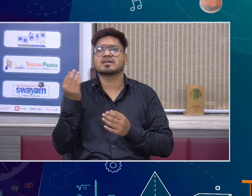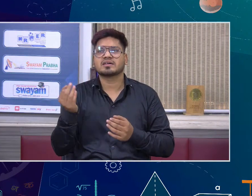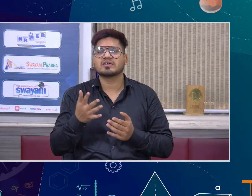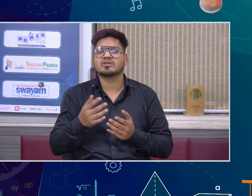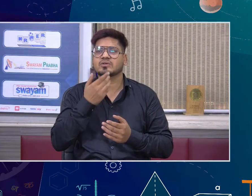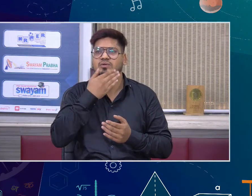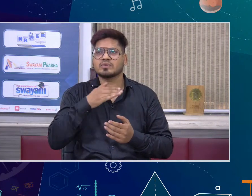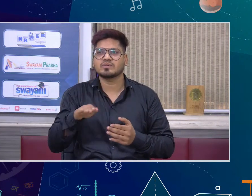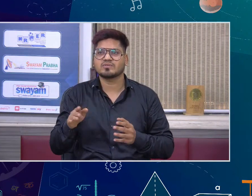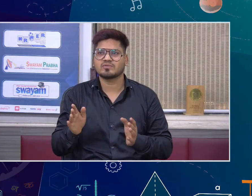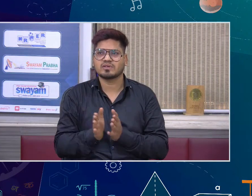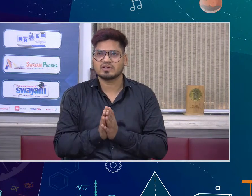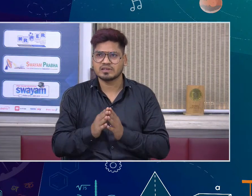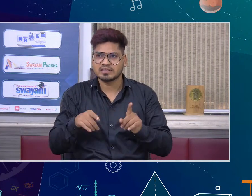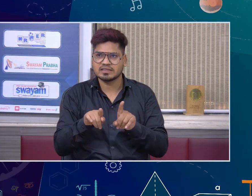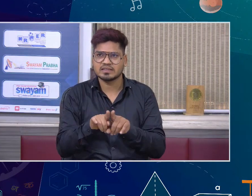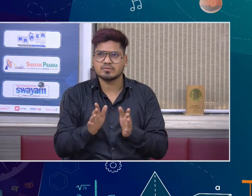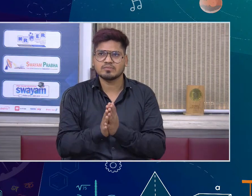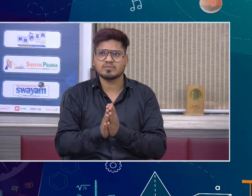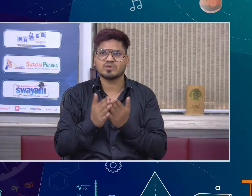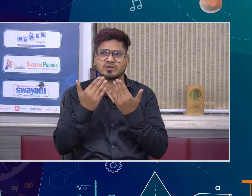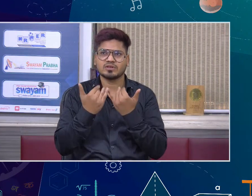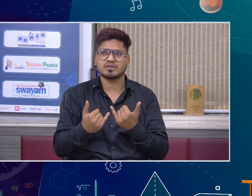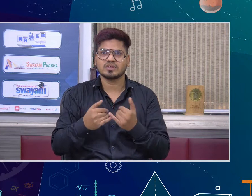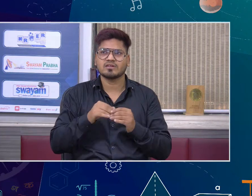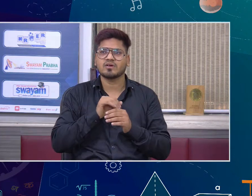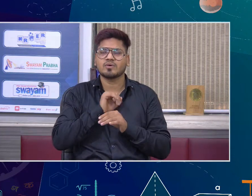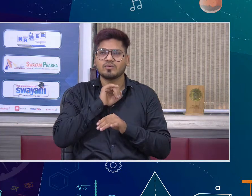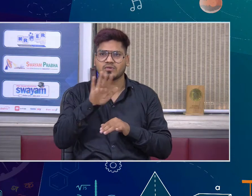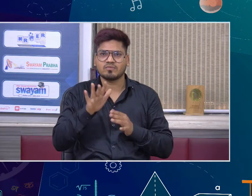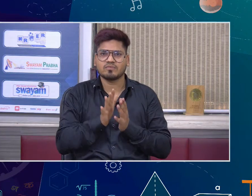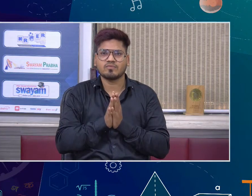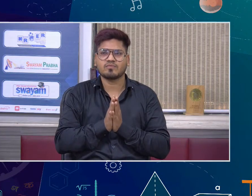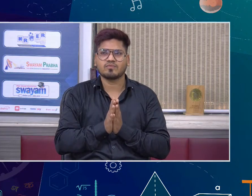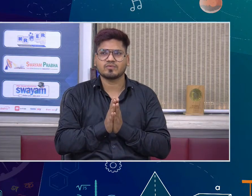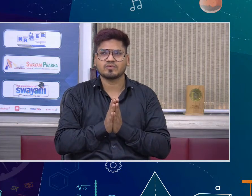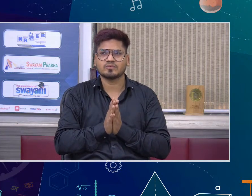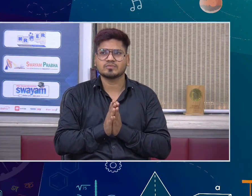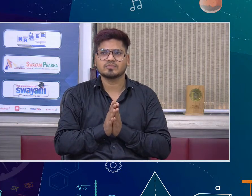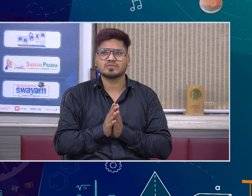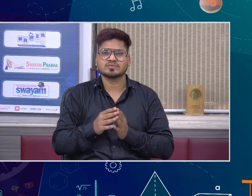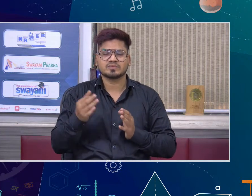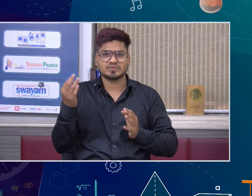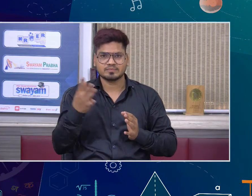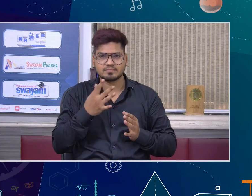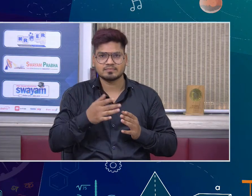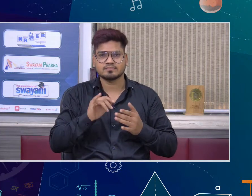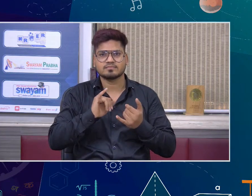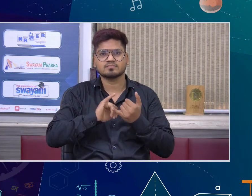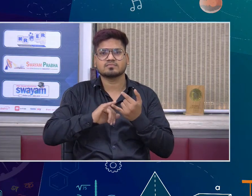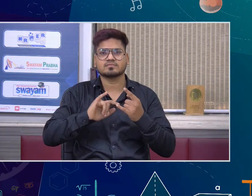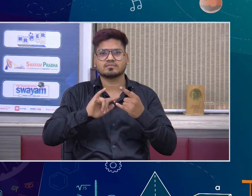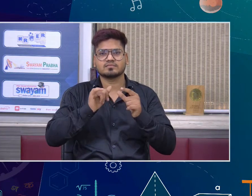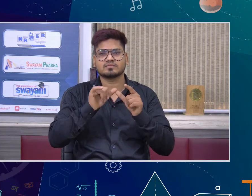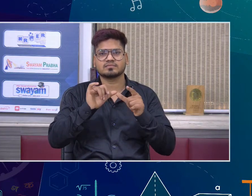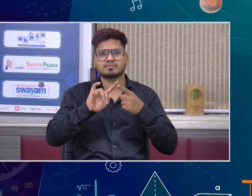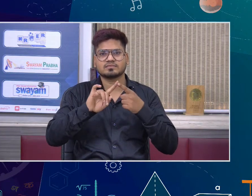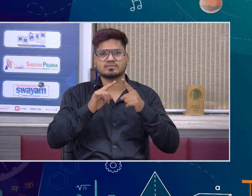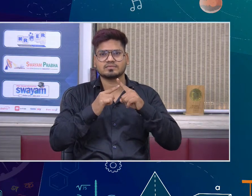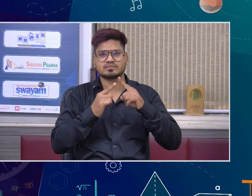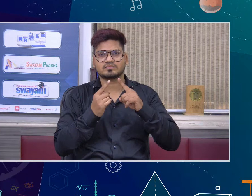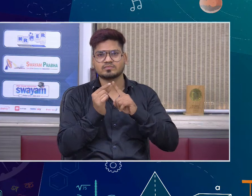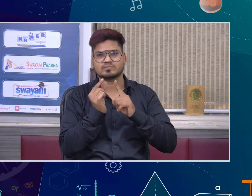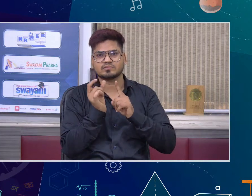disability. So now we have to go to construct even new setup and things for